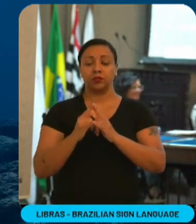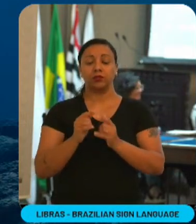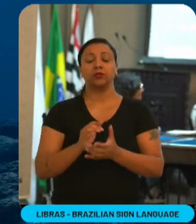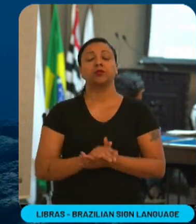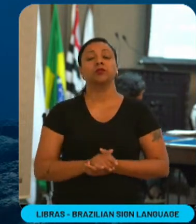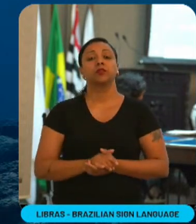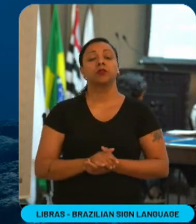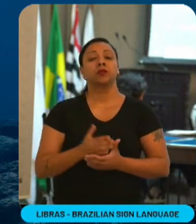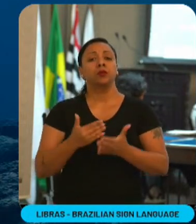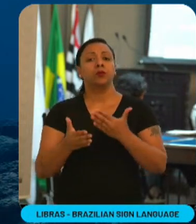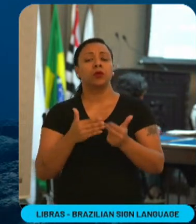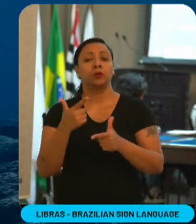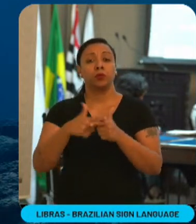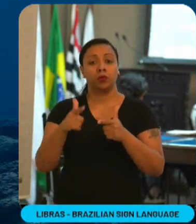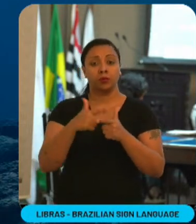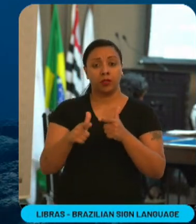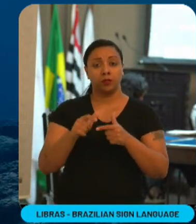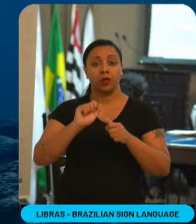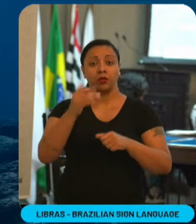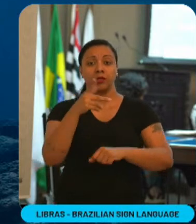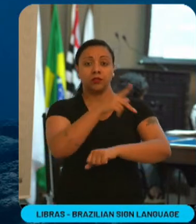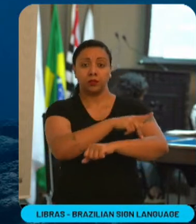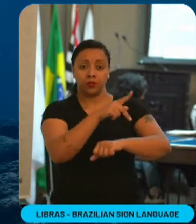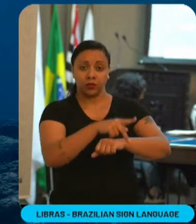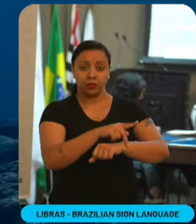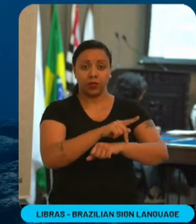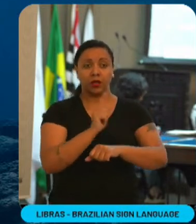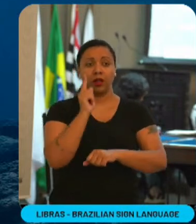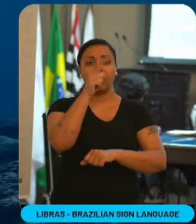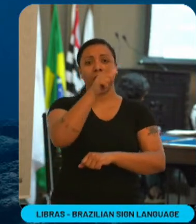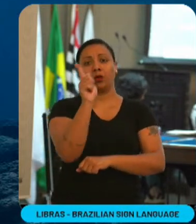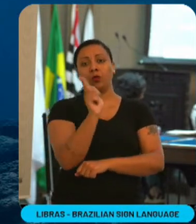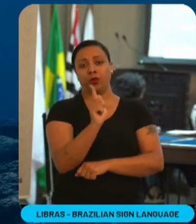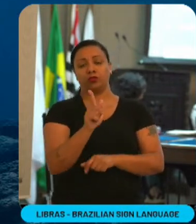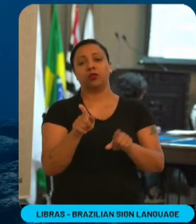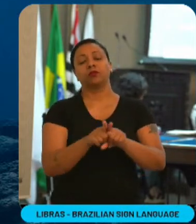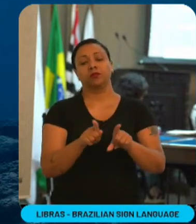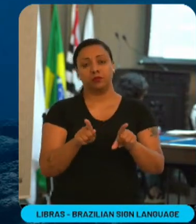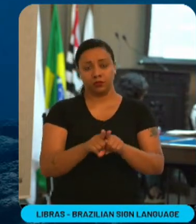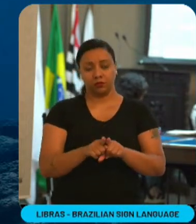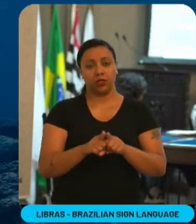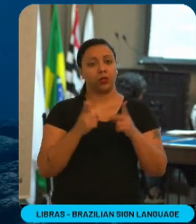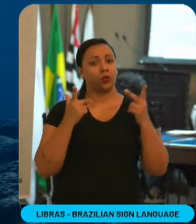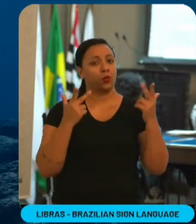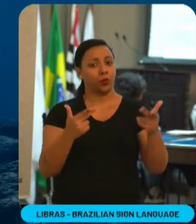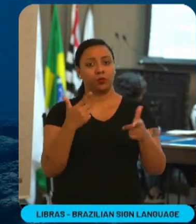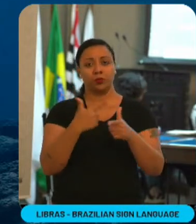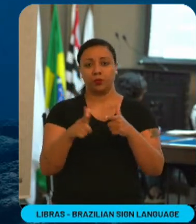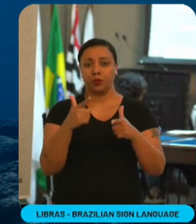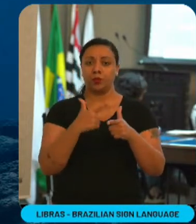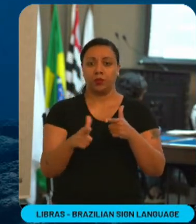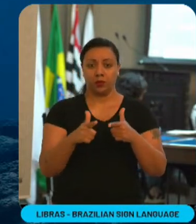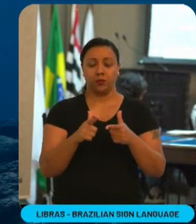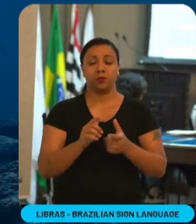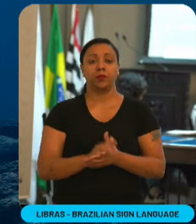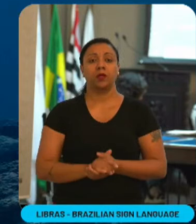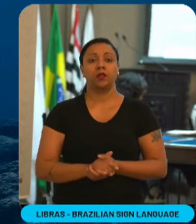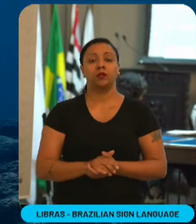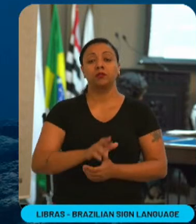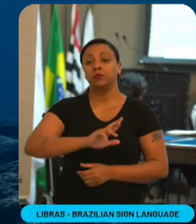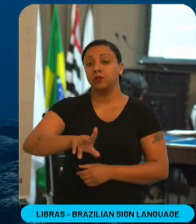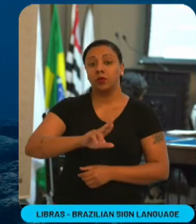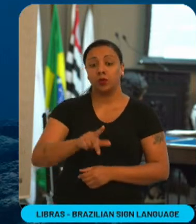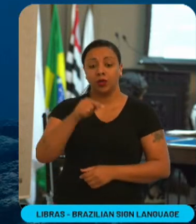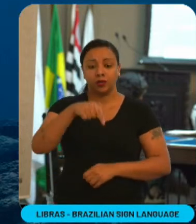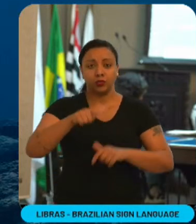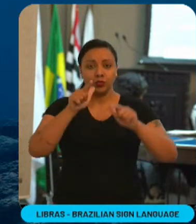Vicente Island. Everything that happens in one side of the island here, in the other island, Guarujá, will have the